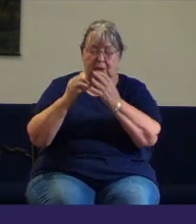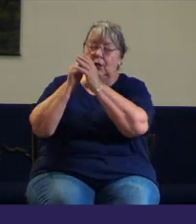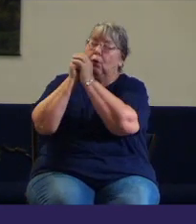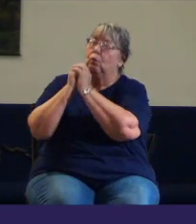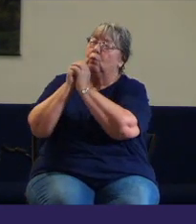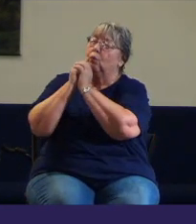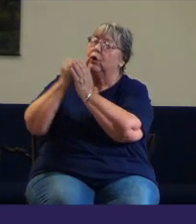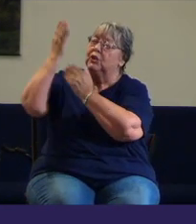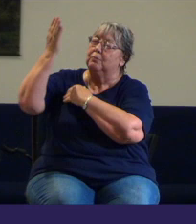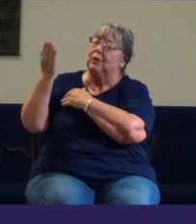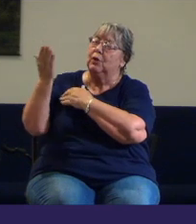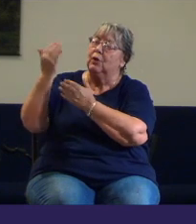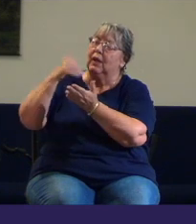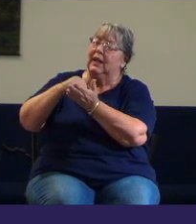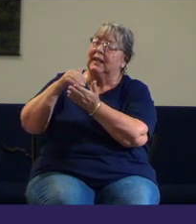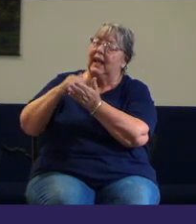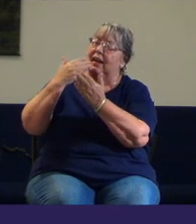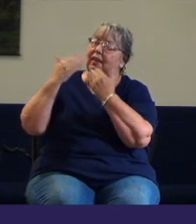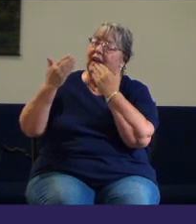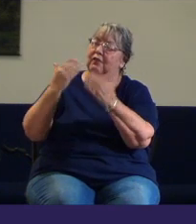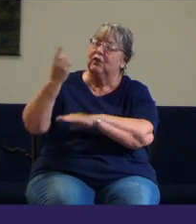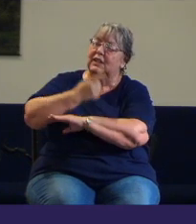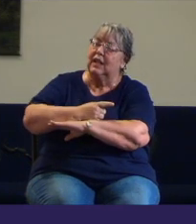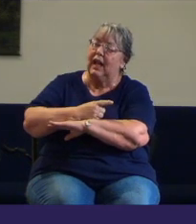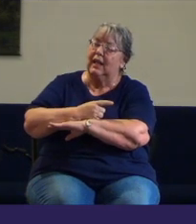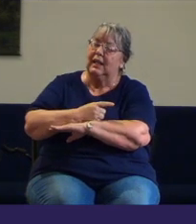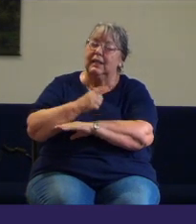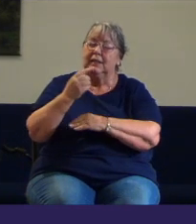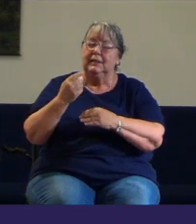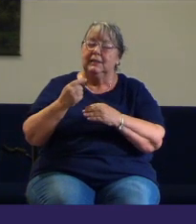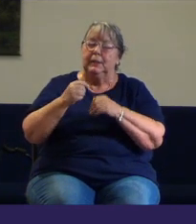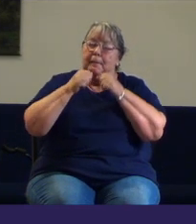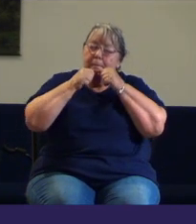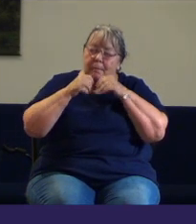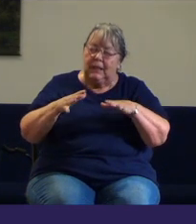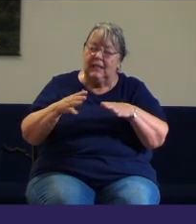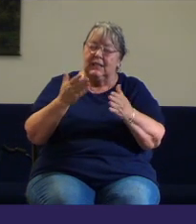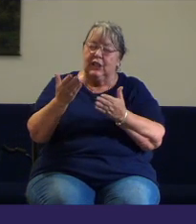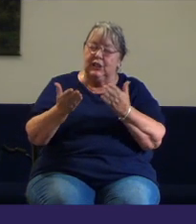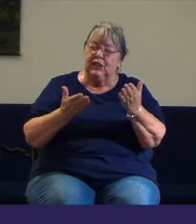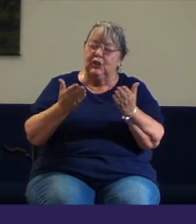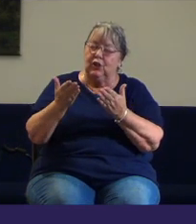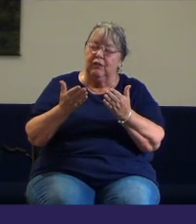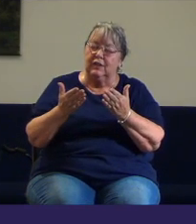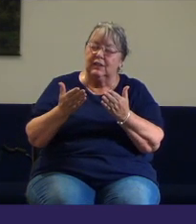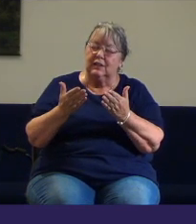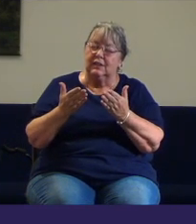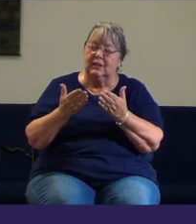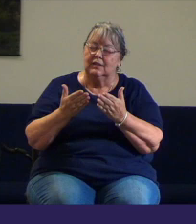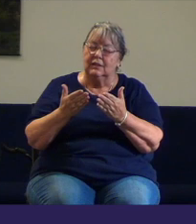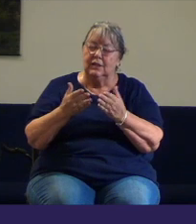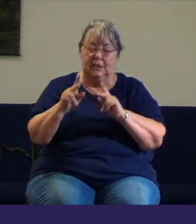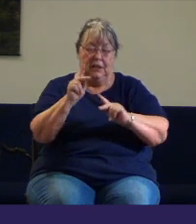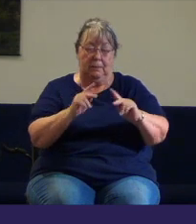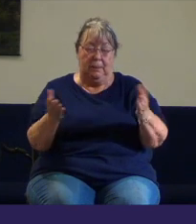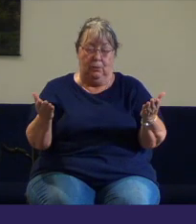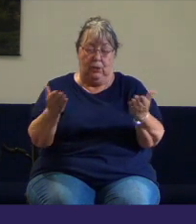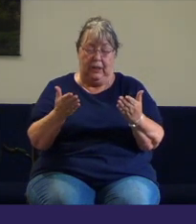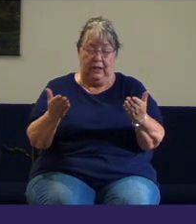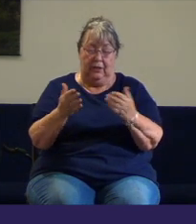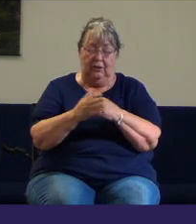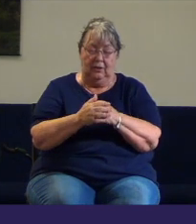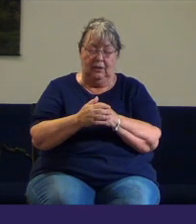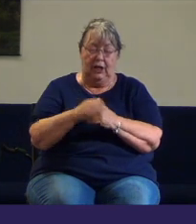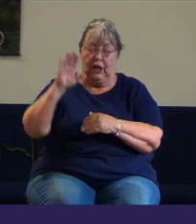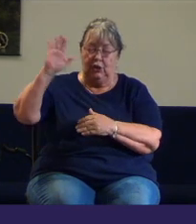you. Again, Lord, we thank you for this day. We ask you bless this service to all those that attend, and it would be a blessing to you. Your